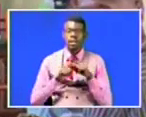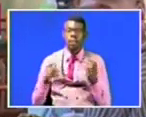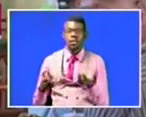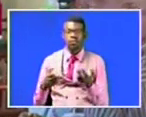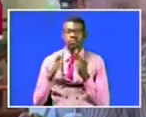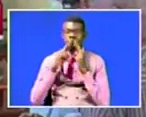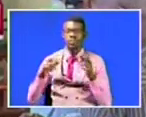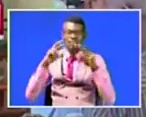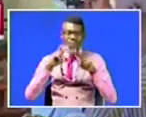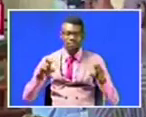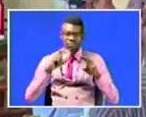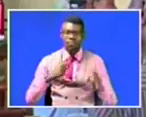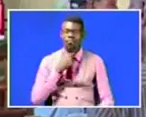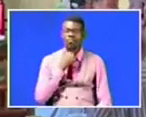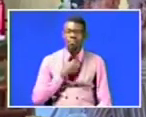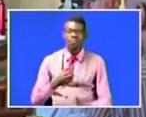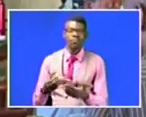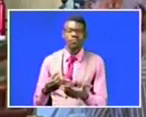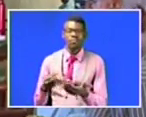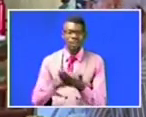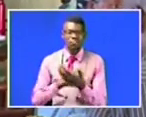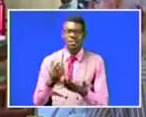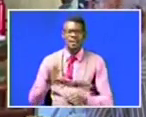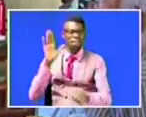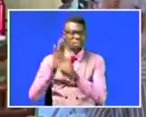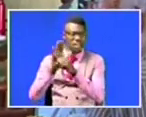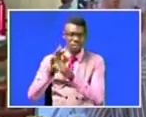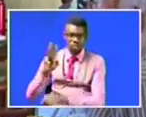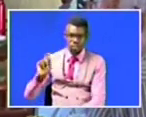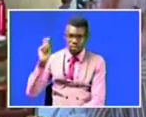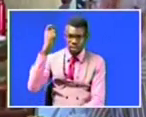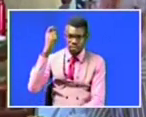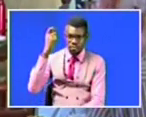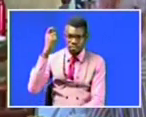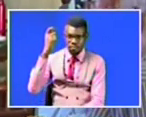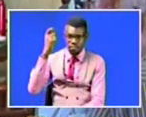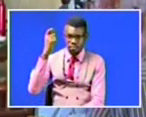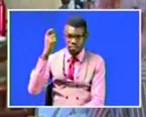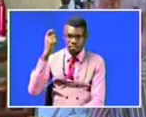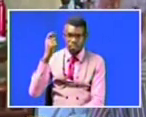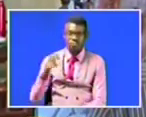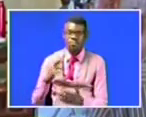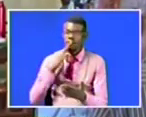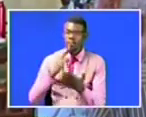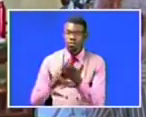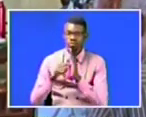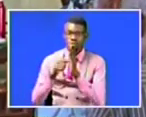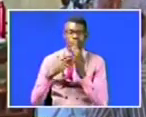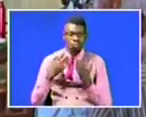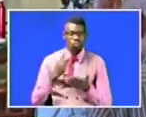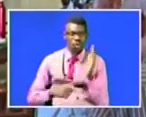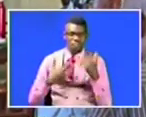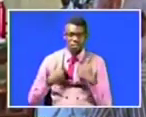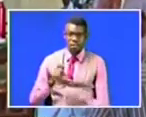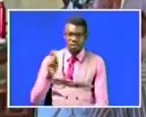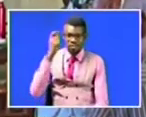investigated the cause of many throat cancer cases in western Kenya. The findings suggested that people in Kenya, particularly in the west,